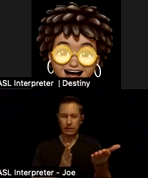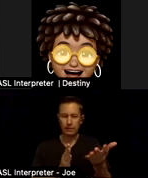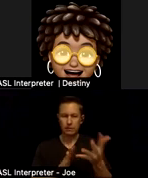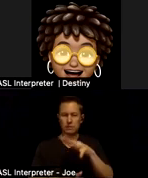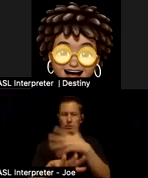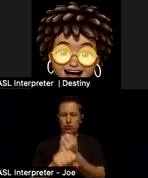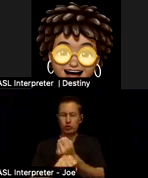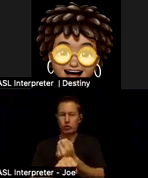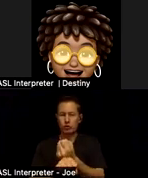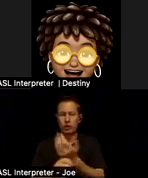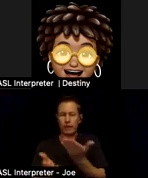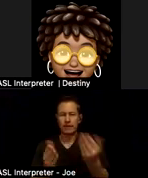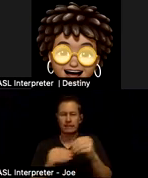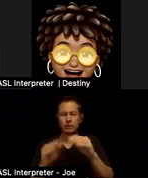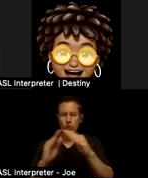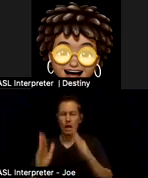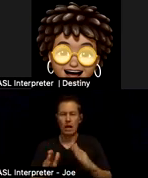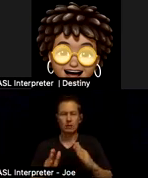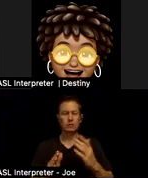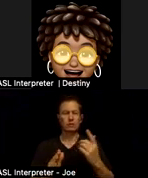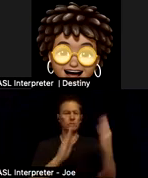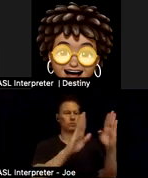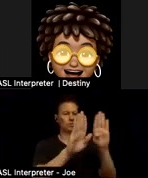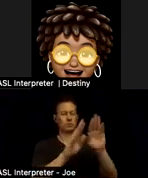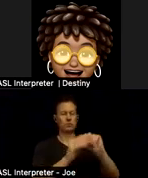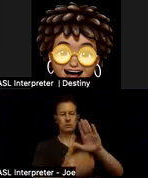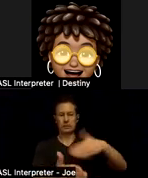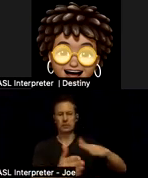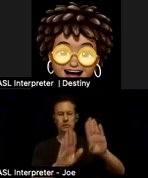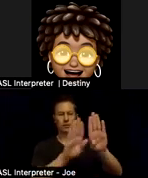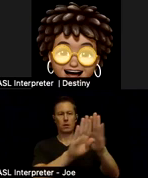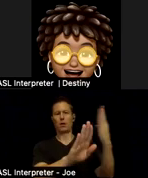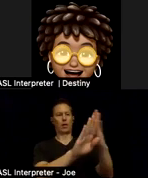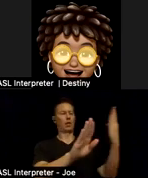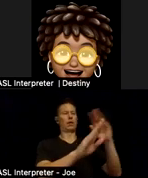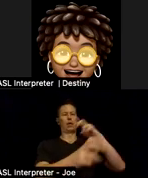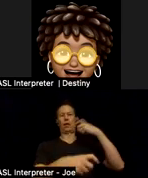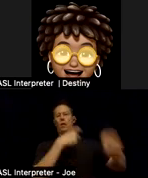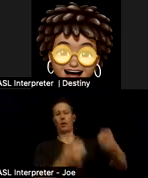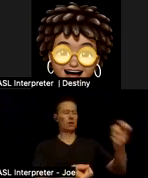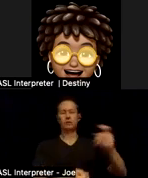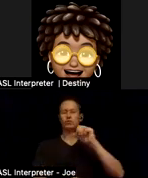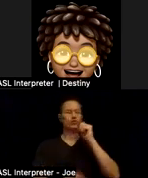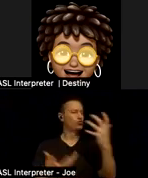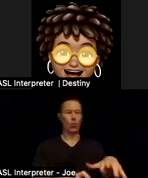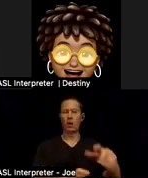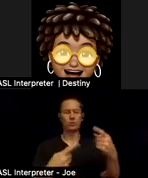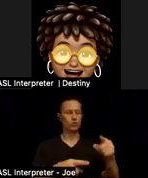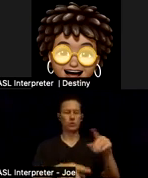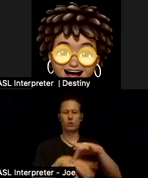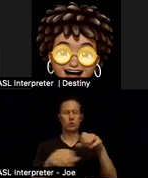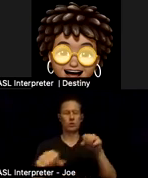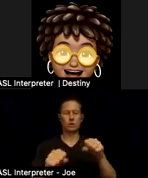contents. Keep those cabinet doors in your kitchen from flying open and contents flying out in an earthquake. The